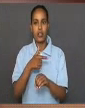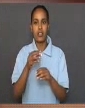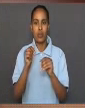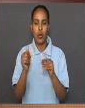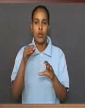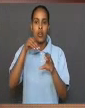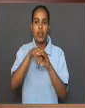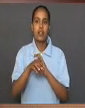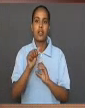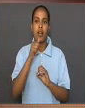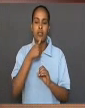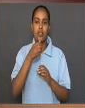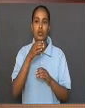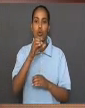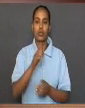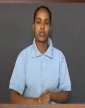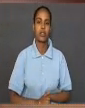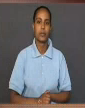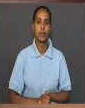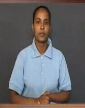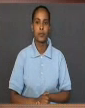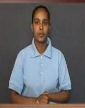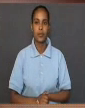dissolves in the acid solution.